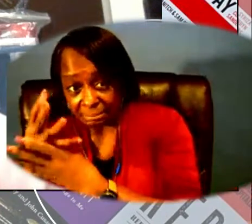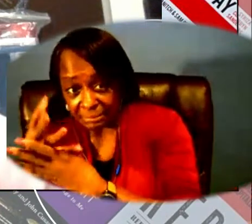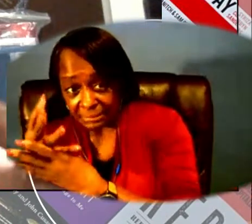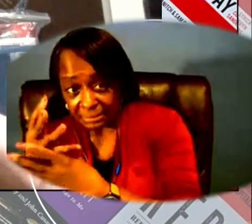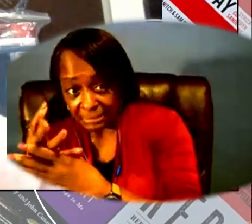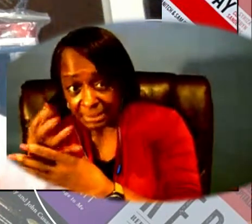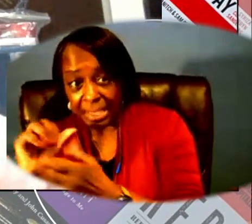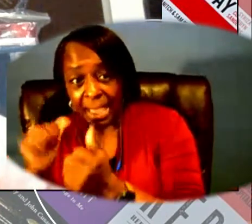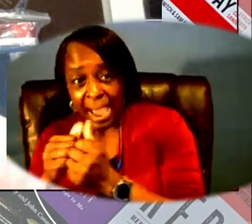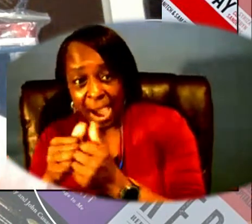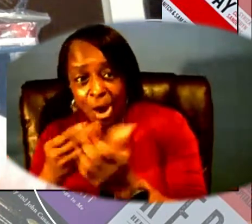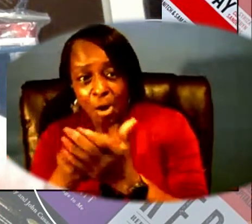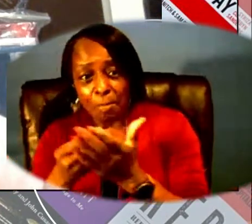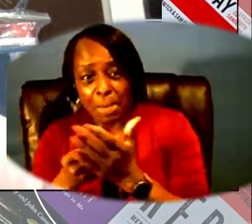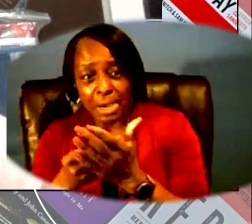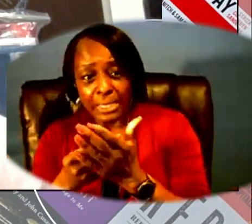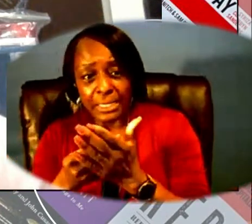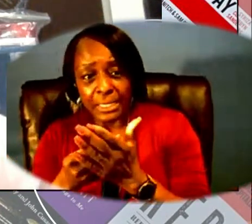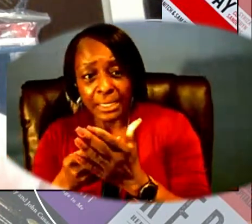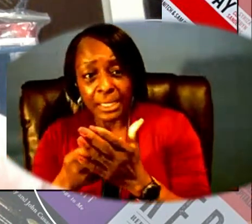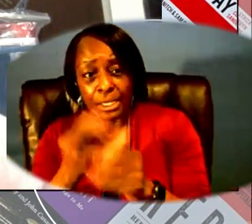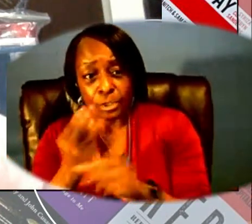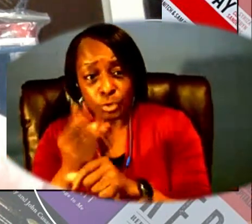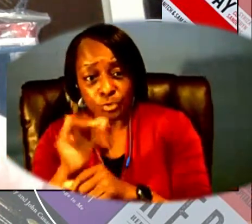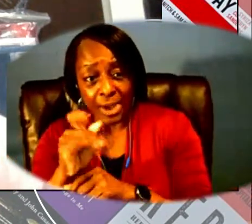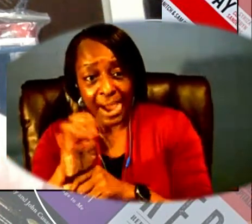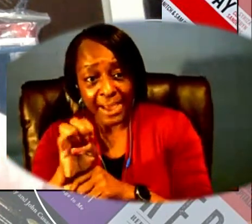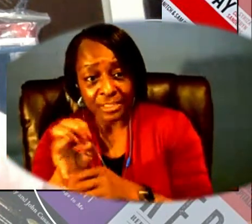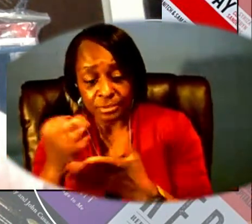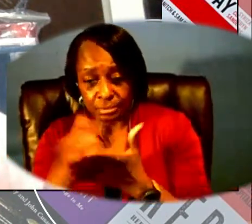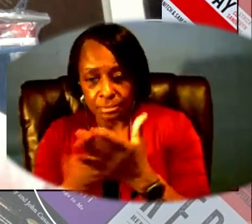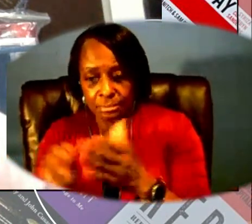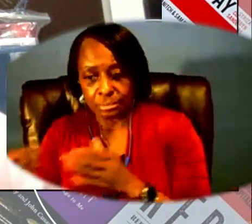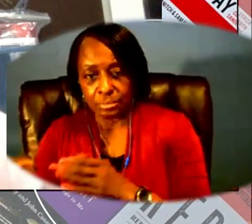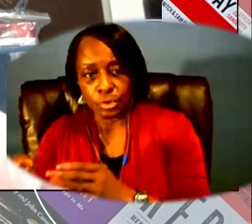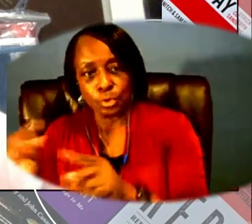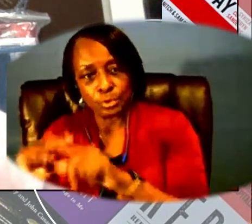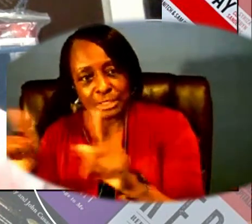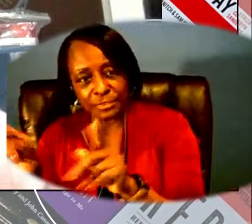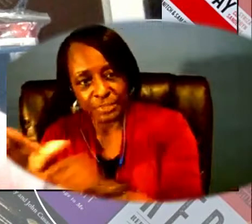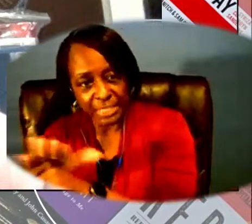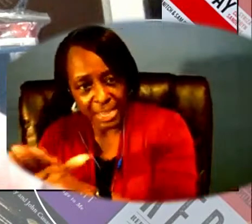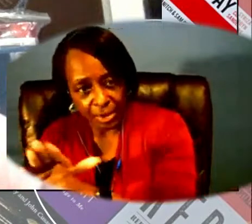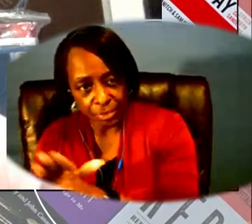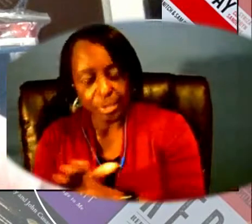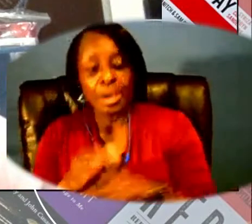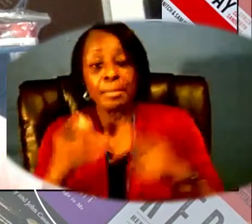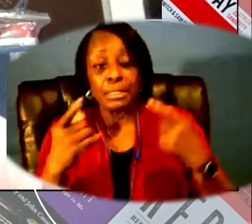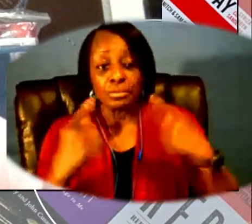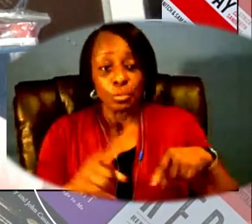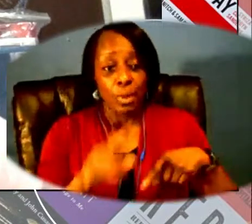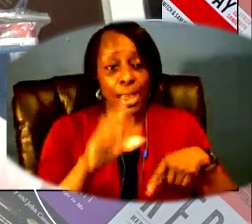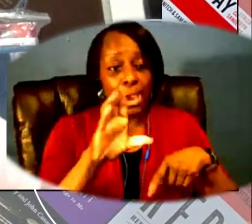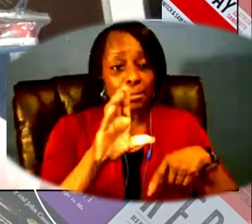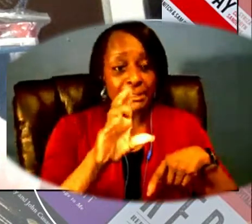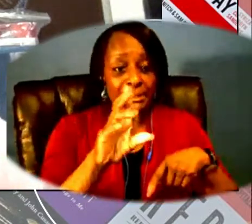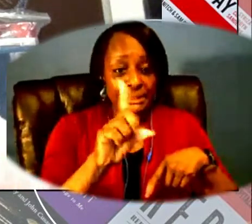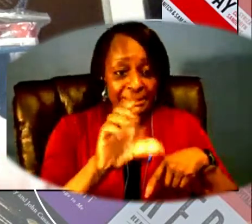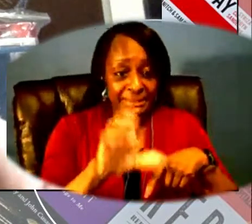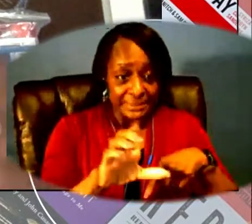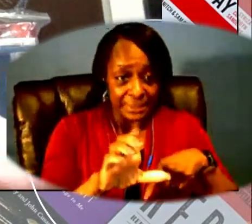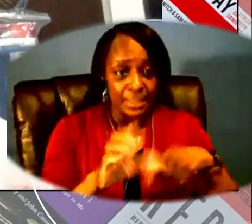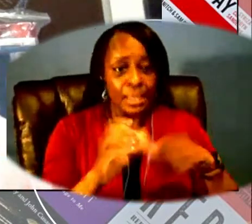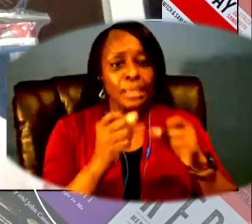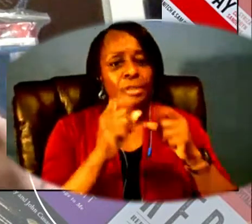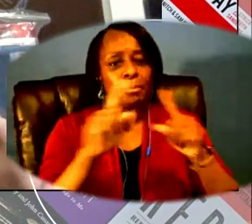ICE in this like conversation as well, because some of the organizing work that's been going on in DC, there's a coalition of groups working